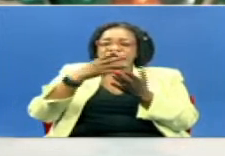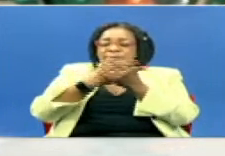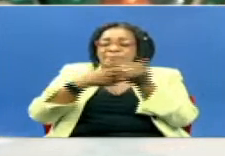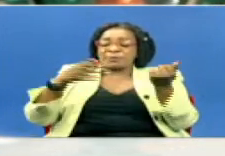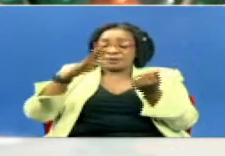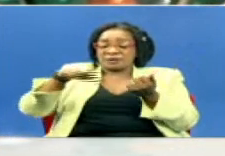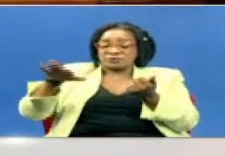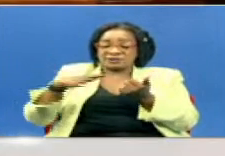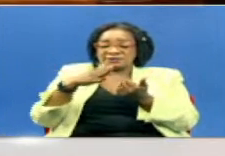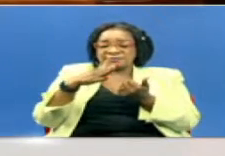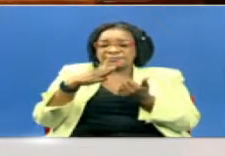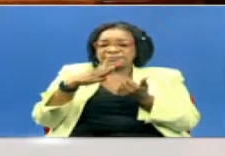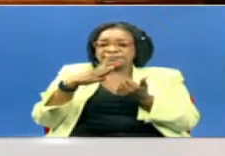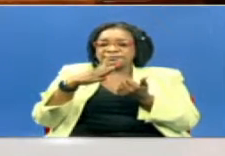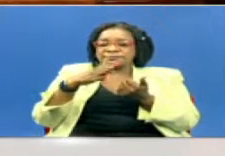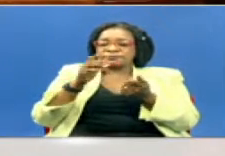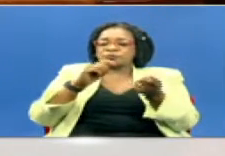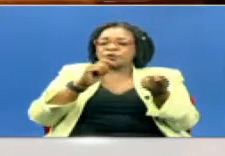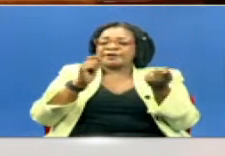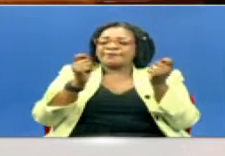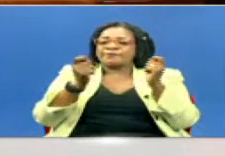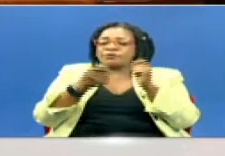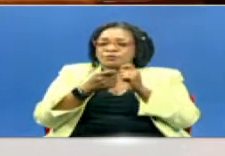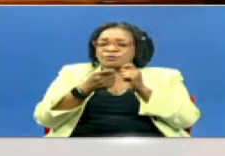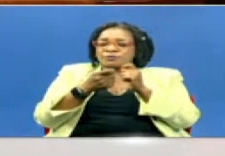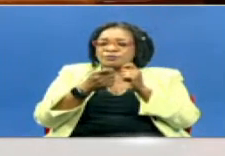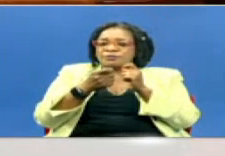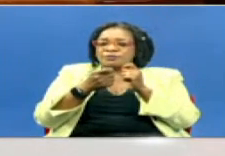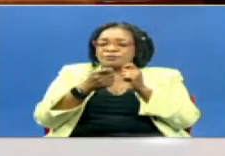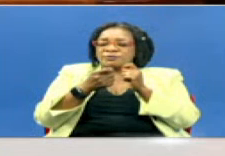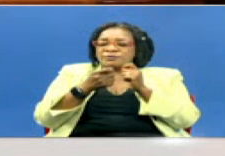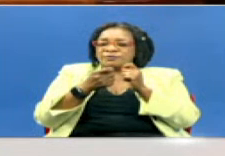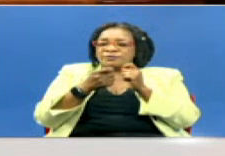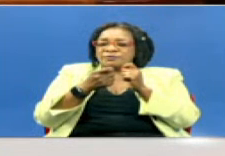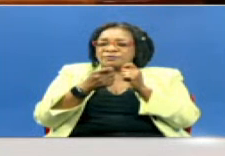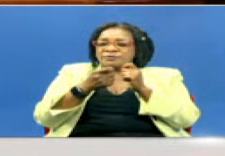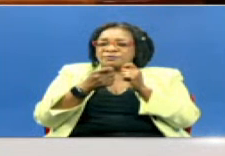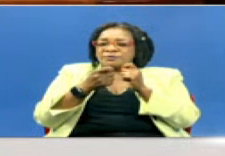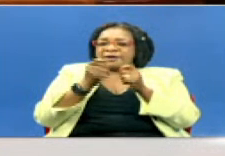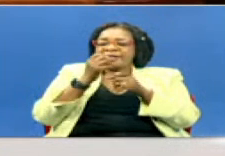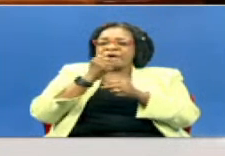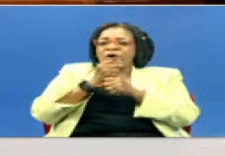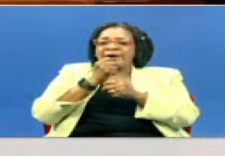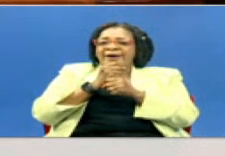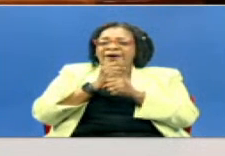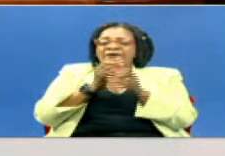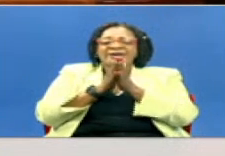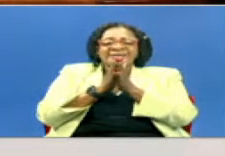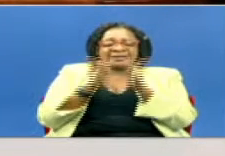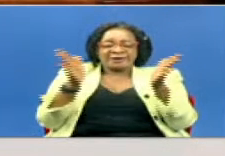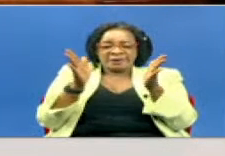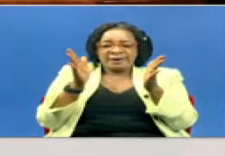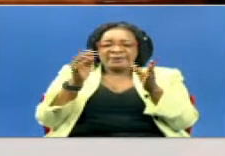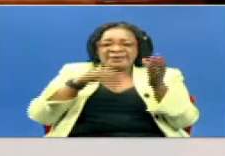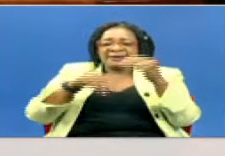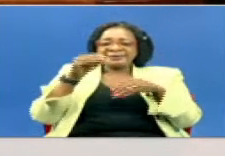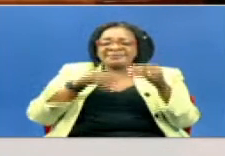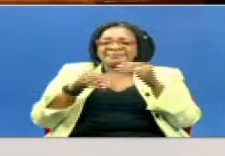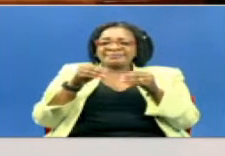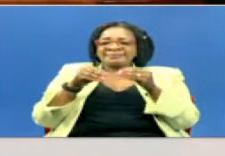Parliament, is to review this whole thing about the conduct of a general election.